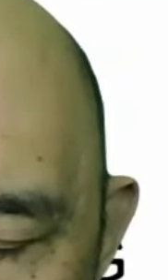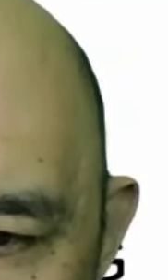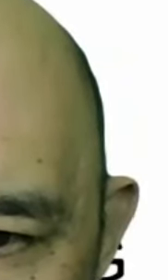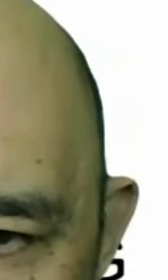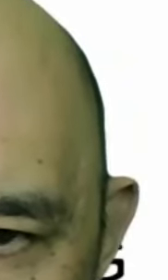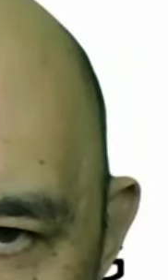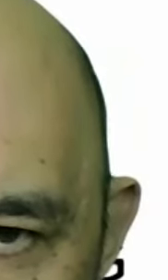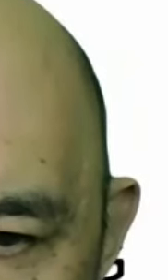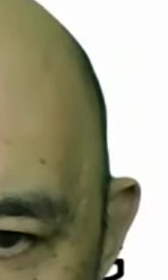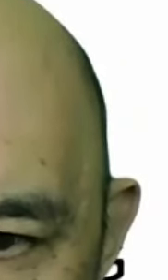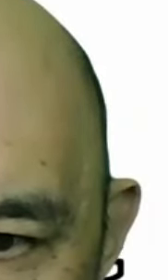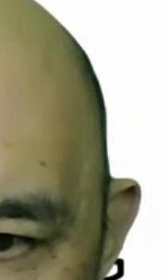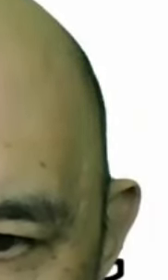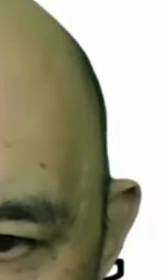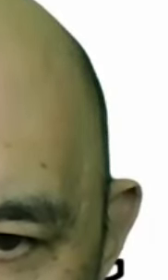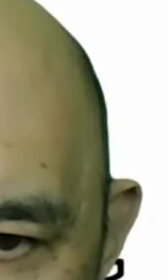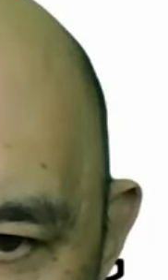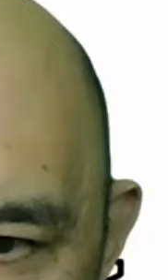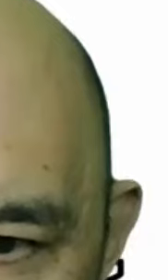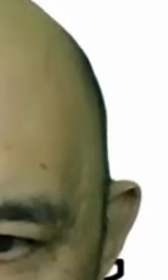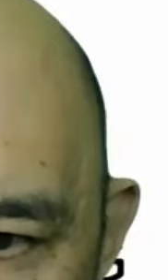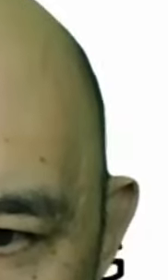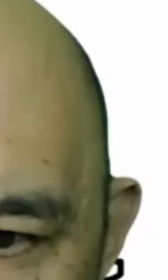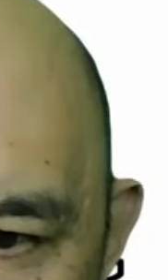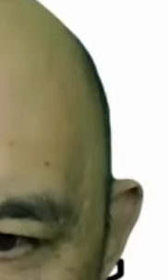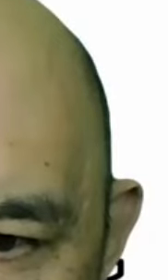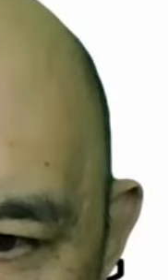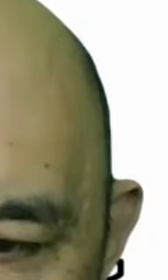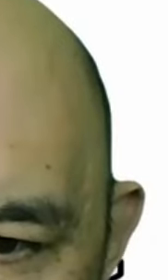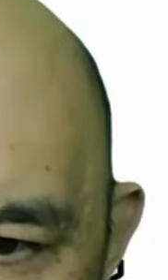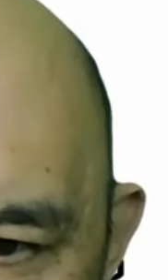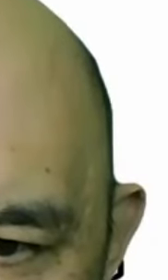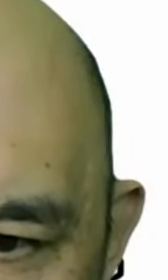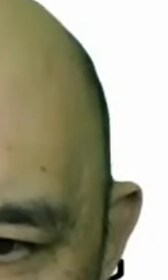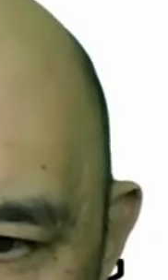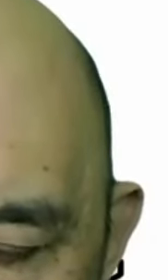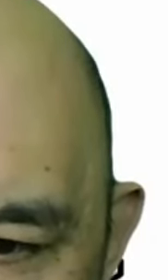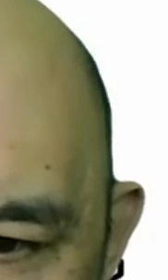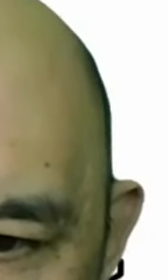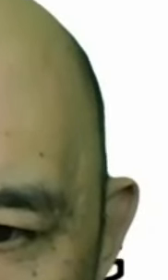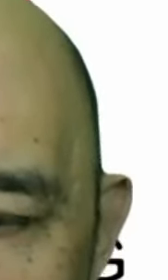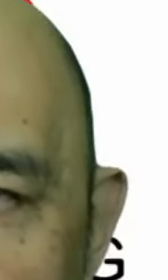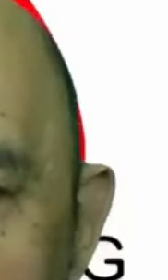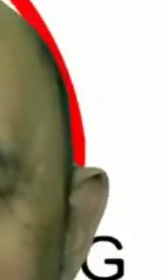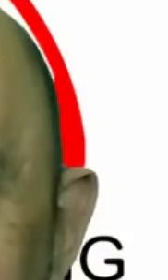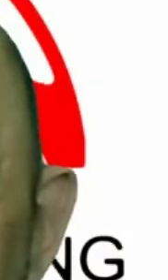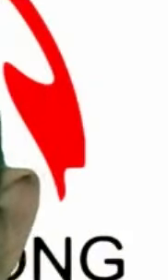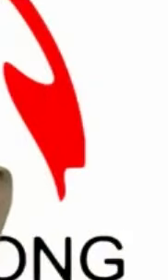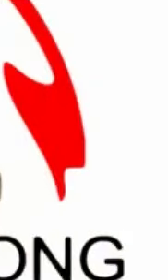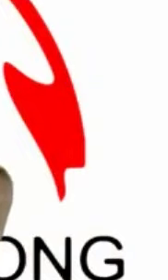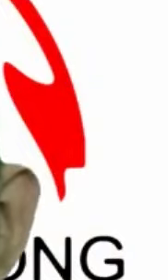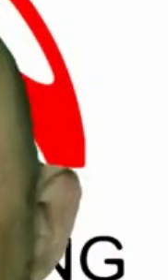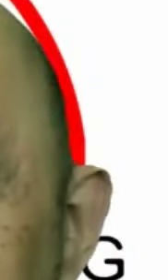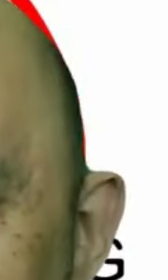view and put in gallery view, so then you'll be able to see. I'm okay now. Well, let's start